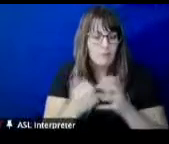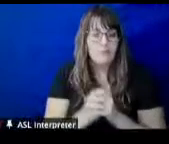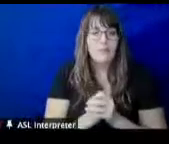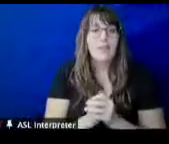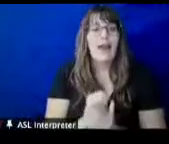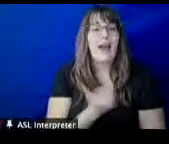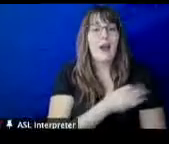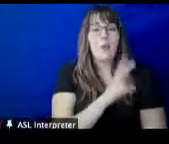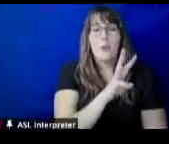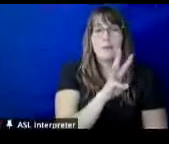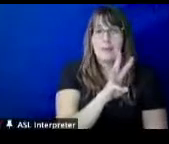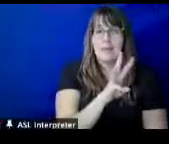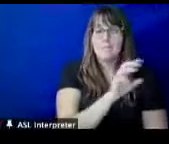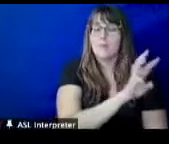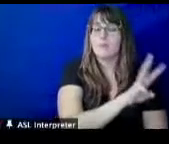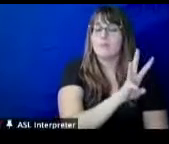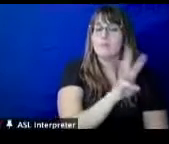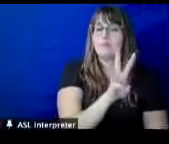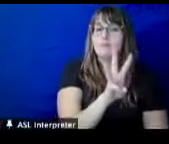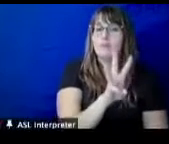at